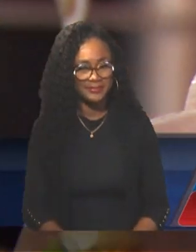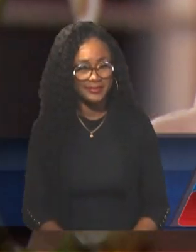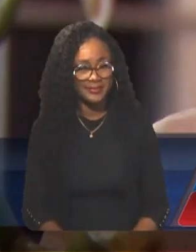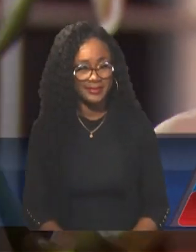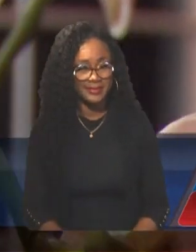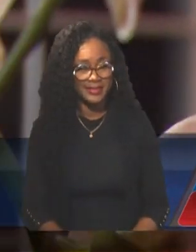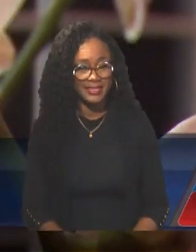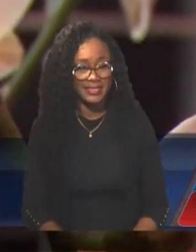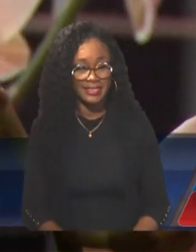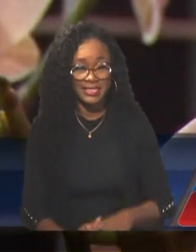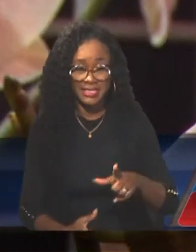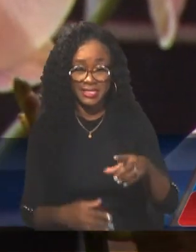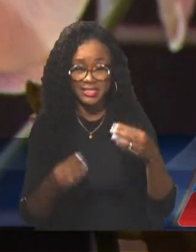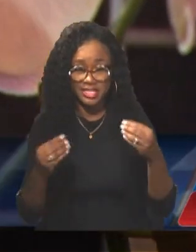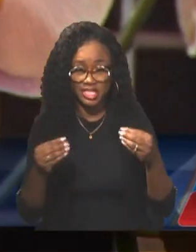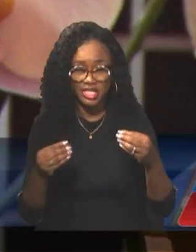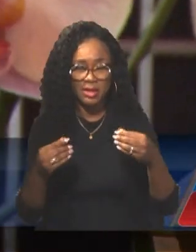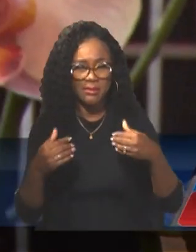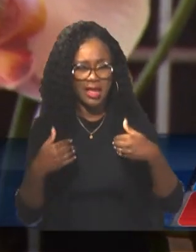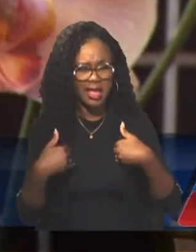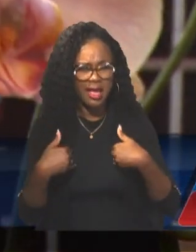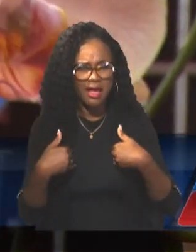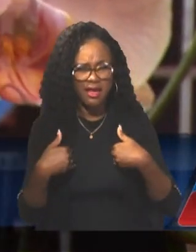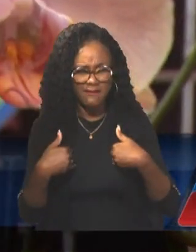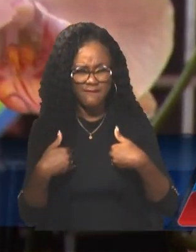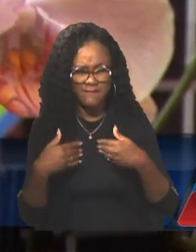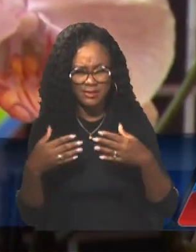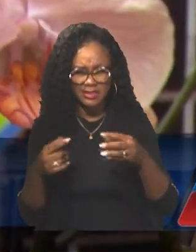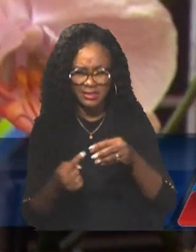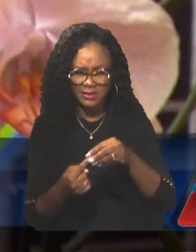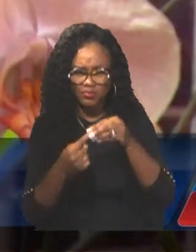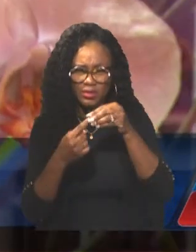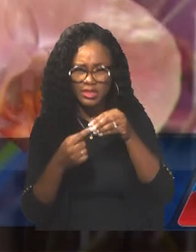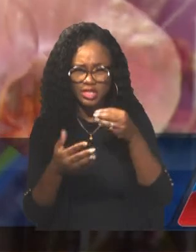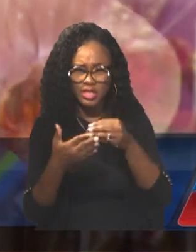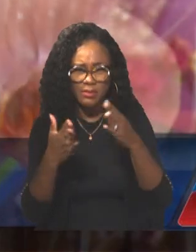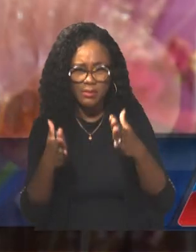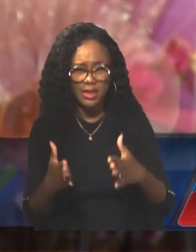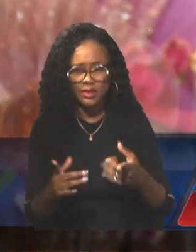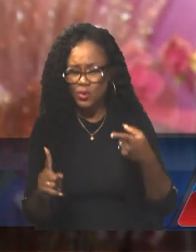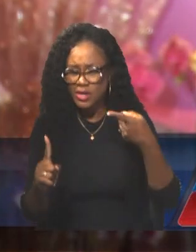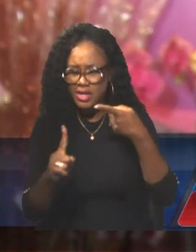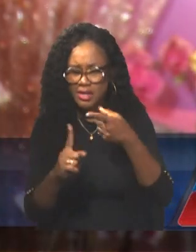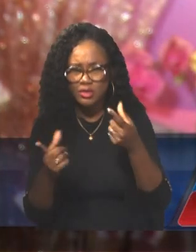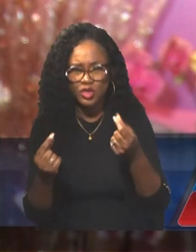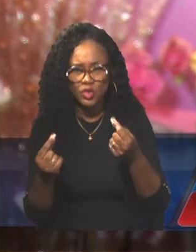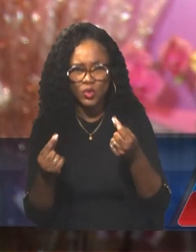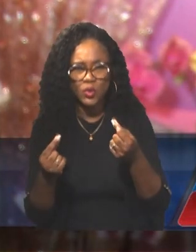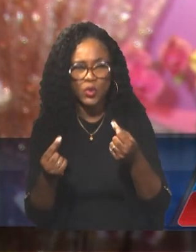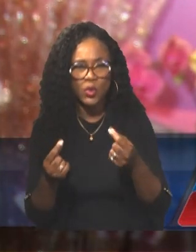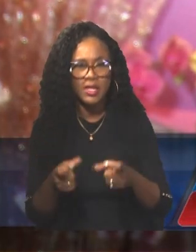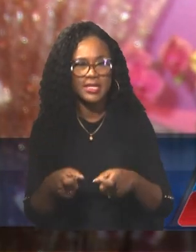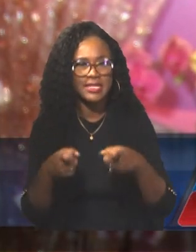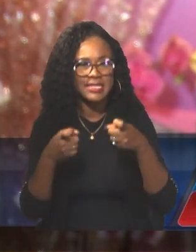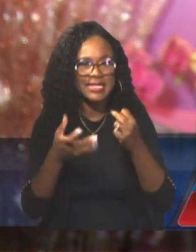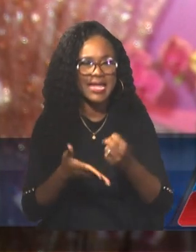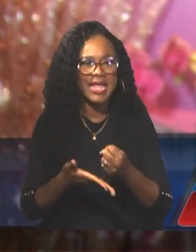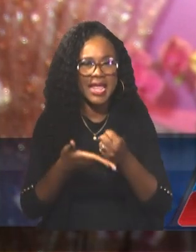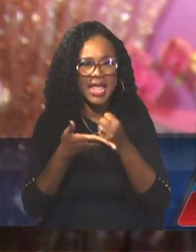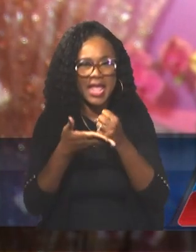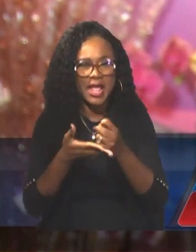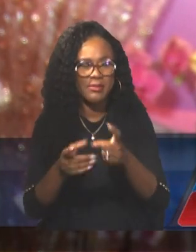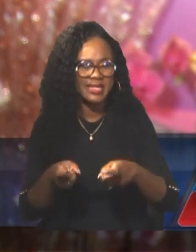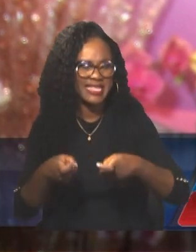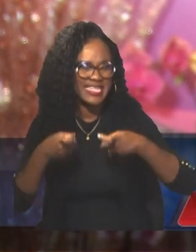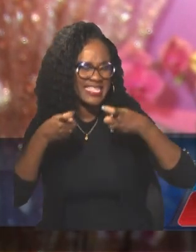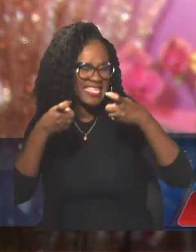Exotic Orchids has been able to create its own niche in the local market. What we aim to do is not just supply flowers, we supply solutions, we supply